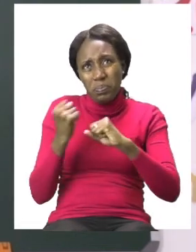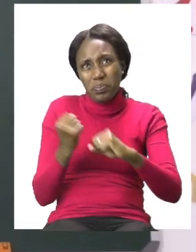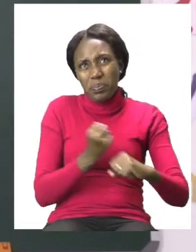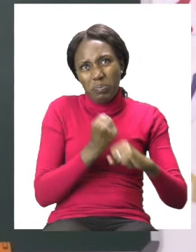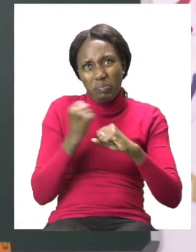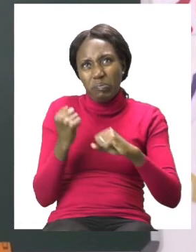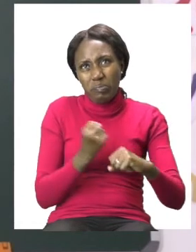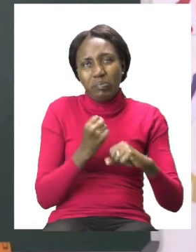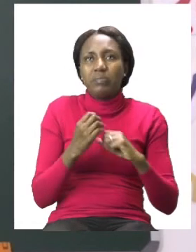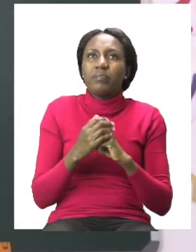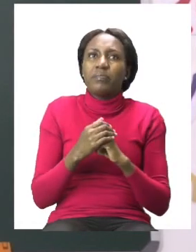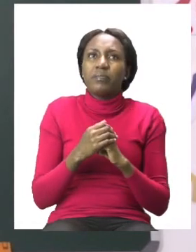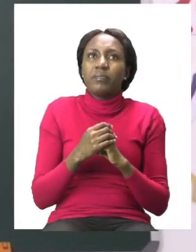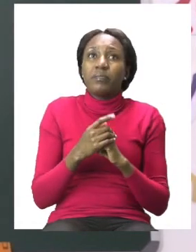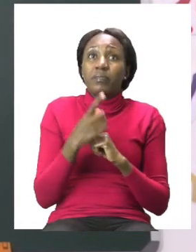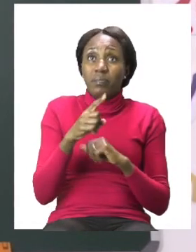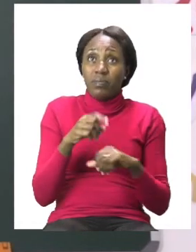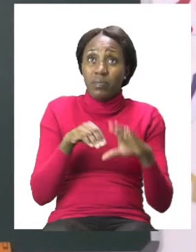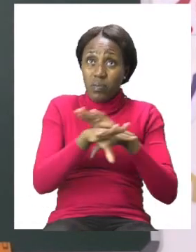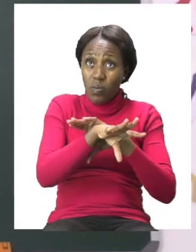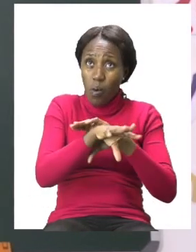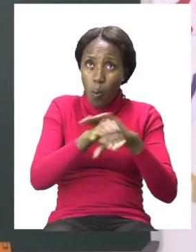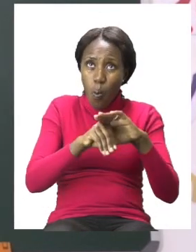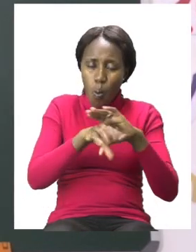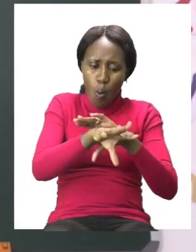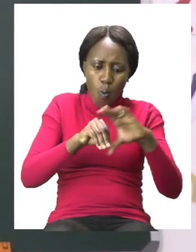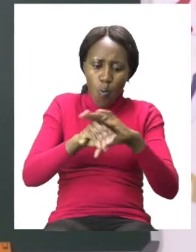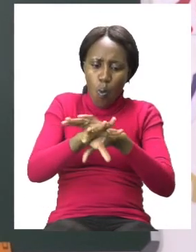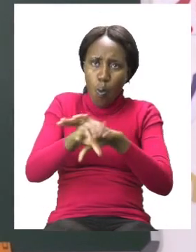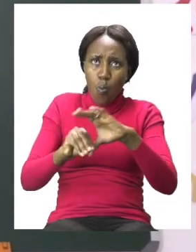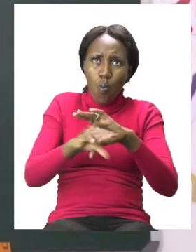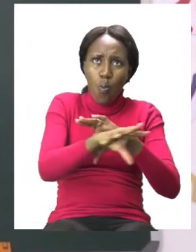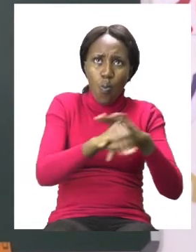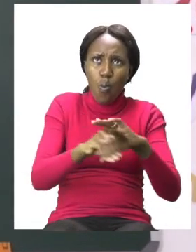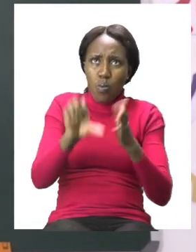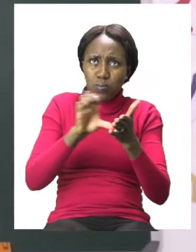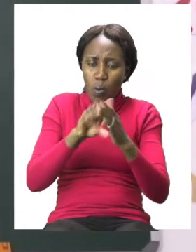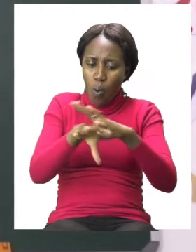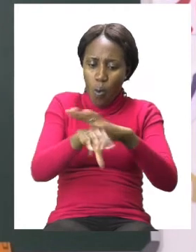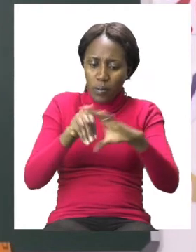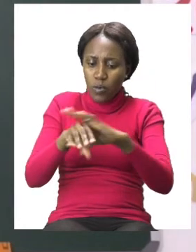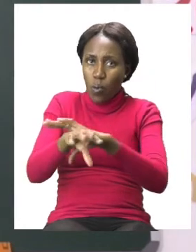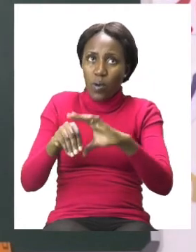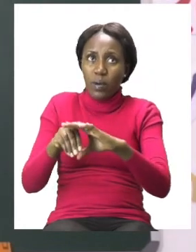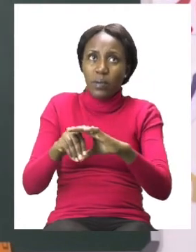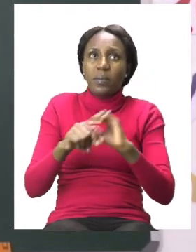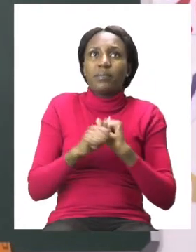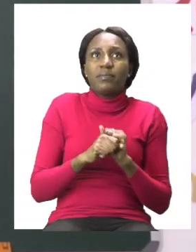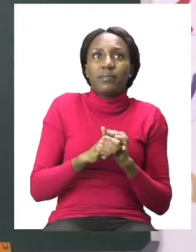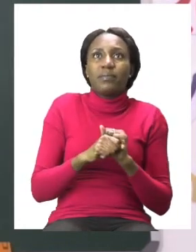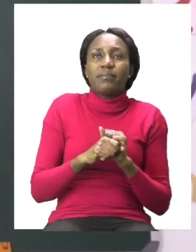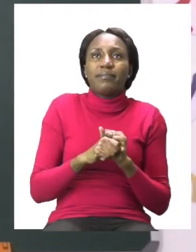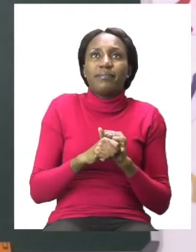is sweeping, except this one sucks up all the dust and dirt, and this one pushes it in one place so